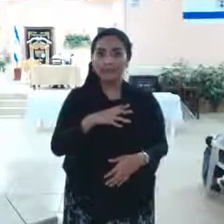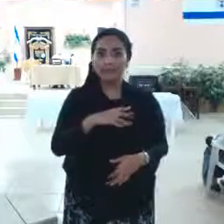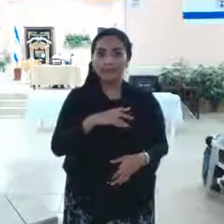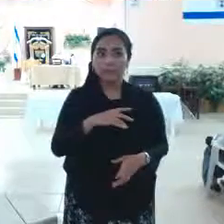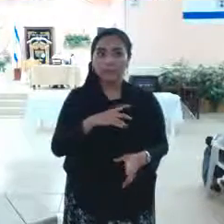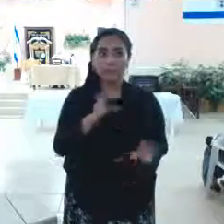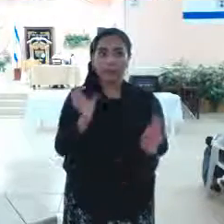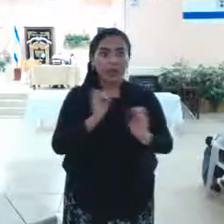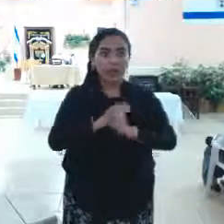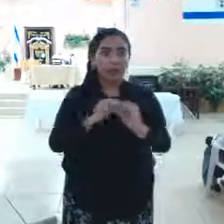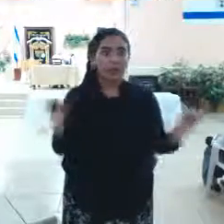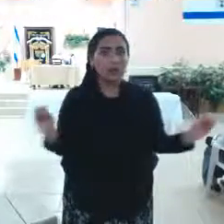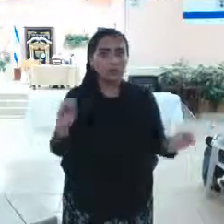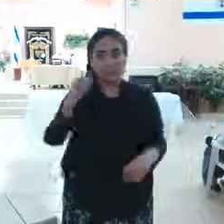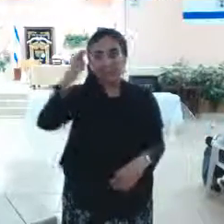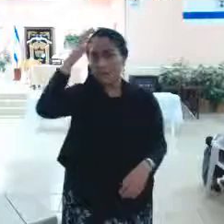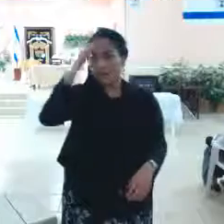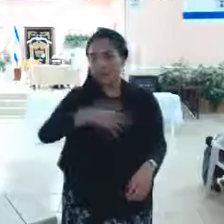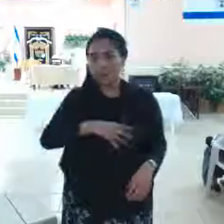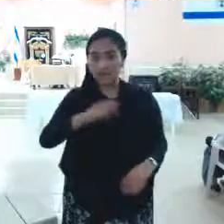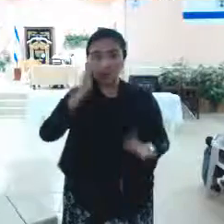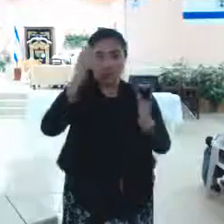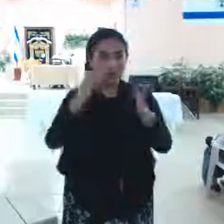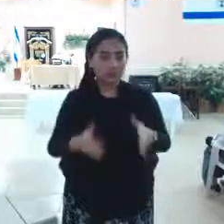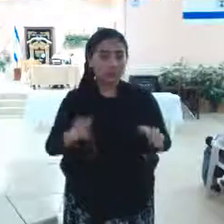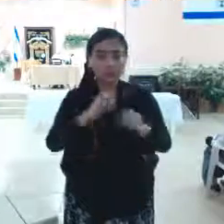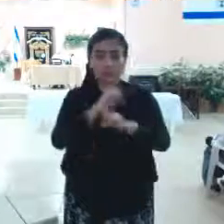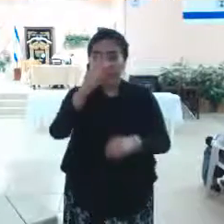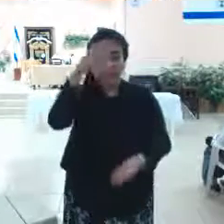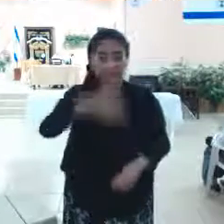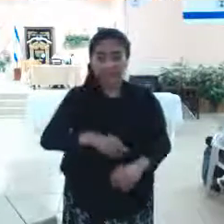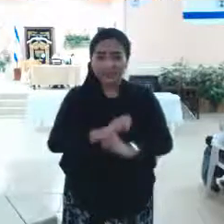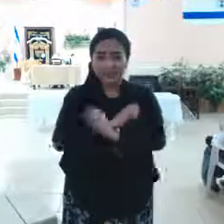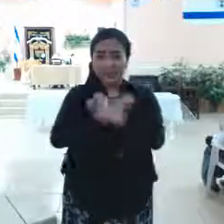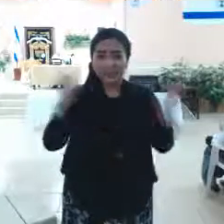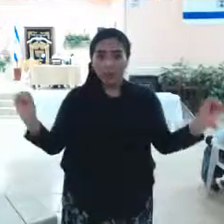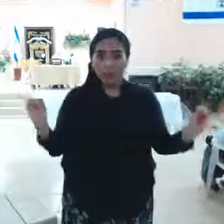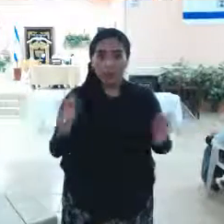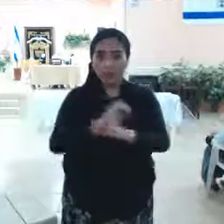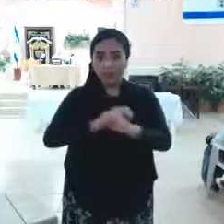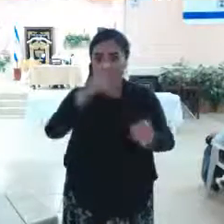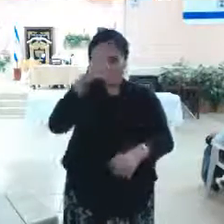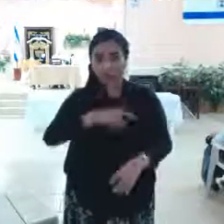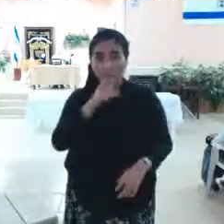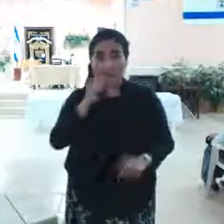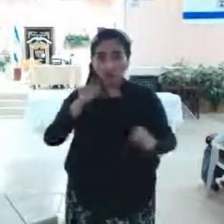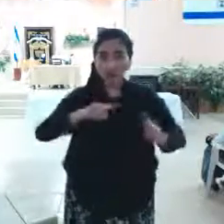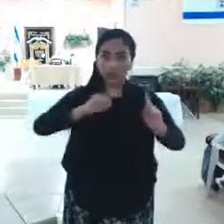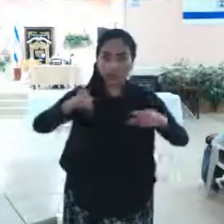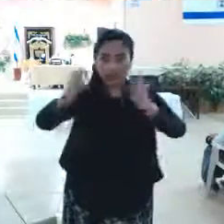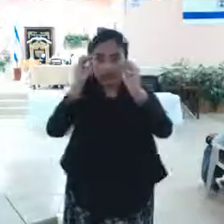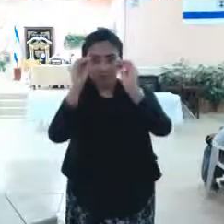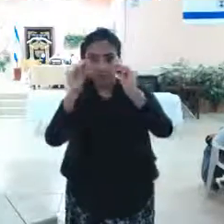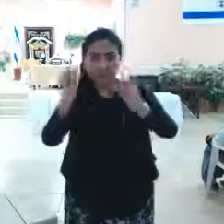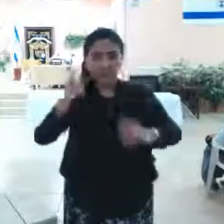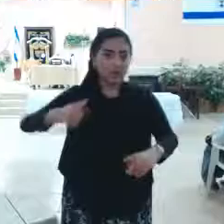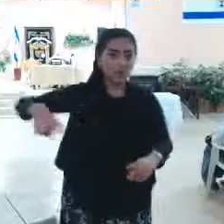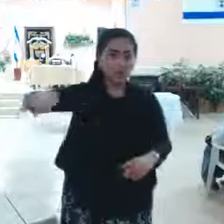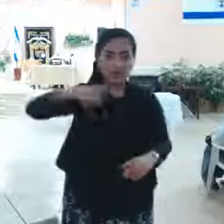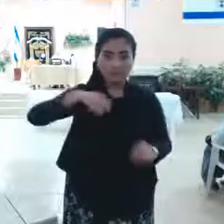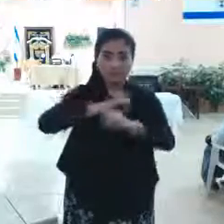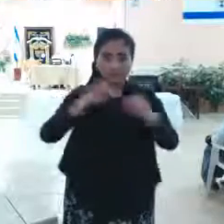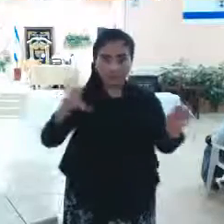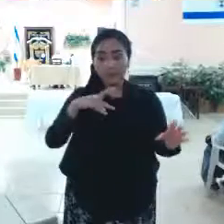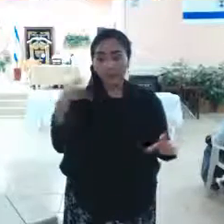women. There's no Roy, there's no elder. A man that goes and minister